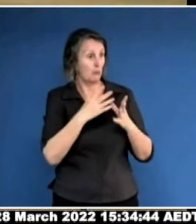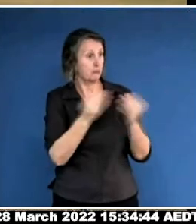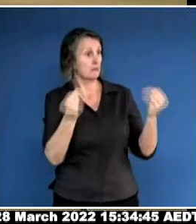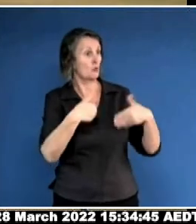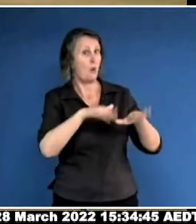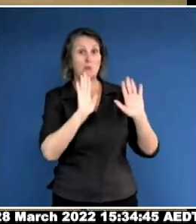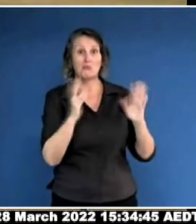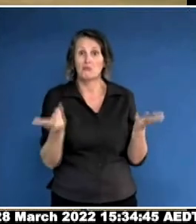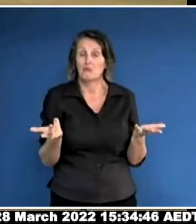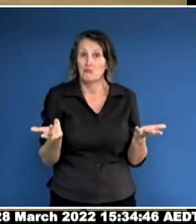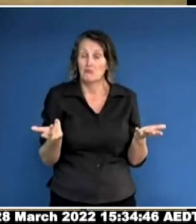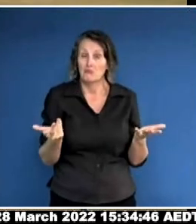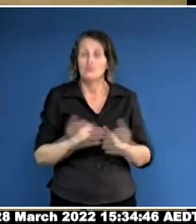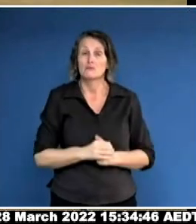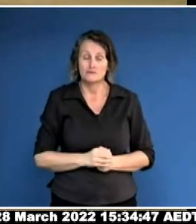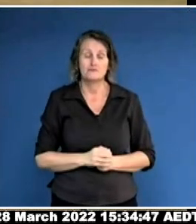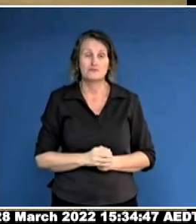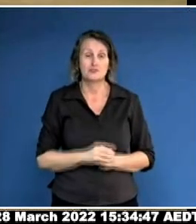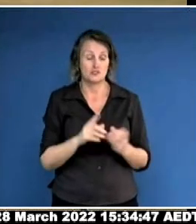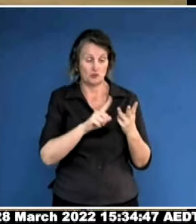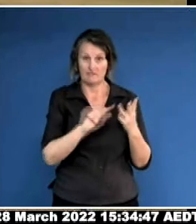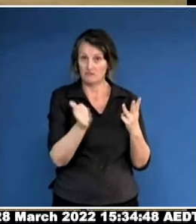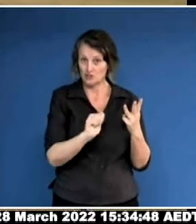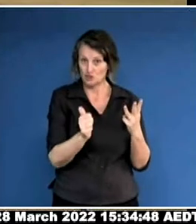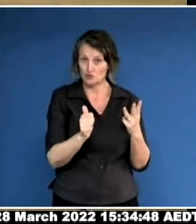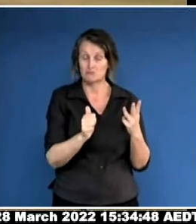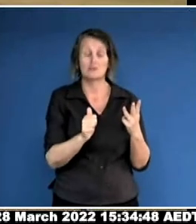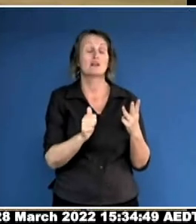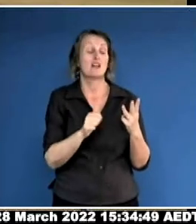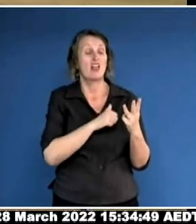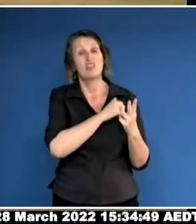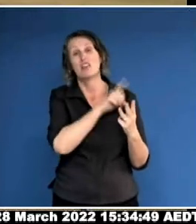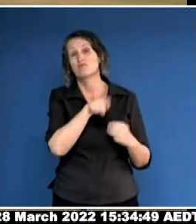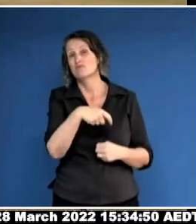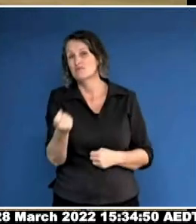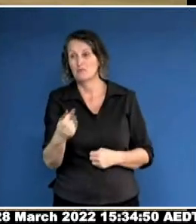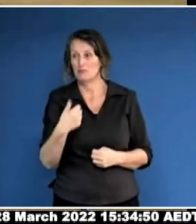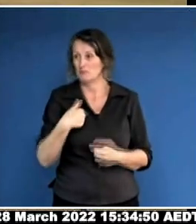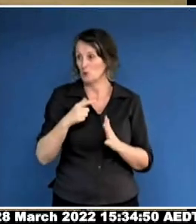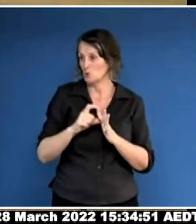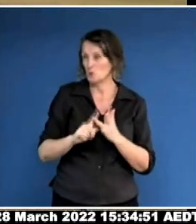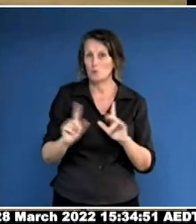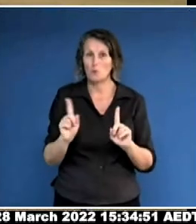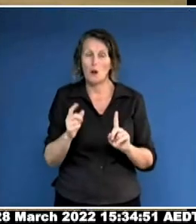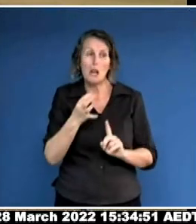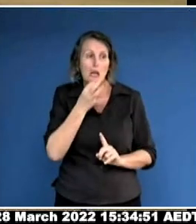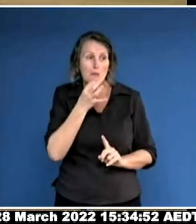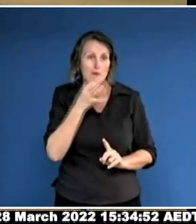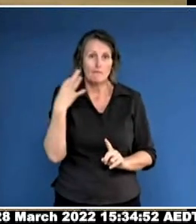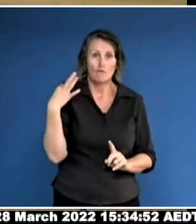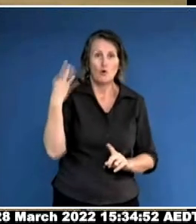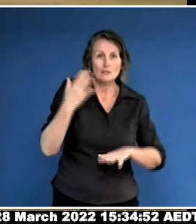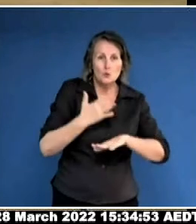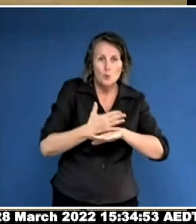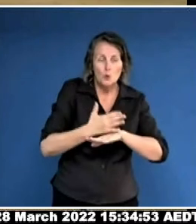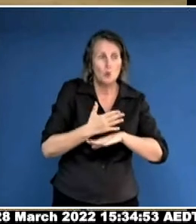relationship. After person three disappeared, I was not doing very much with myself, aside from some volunteer at a health food